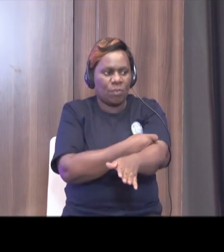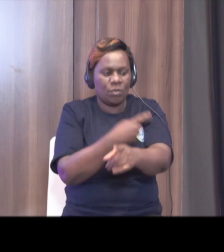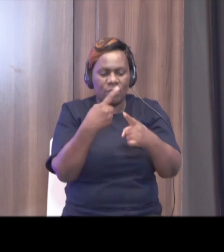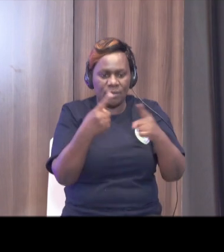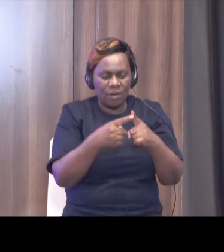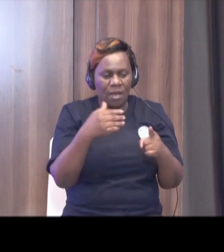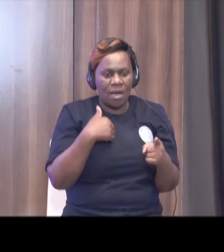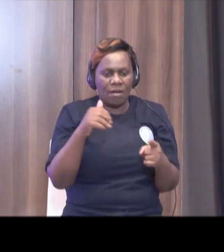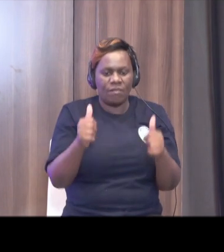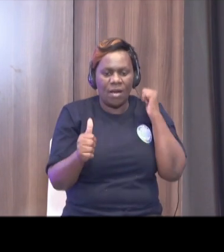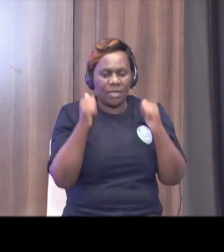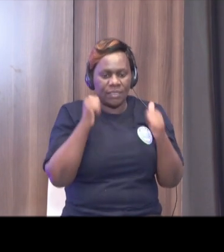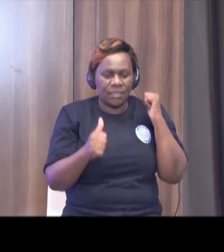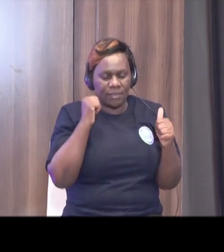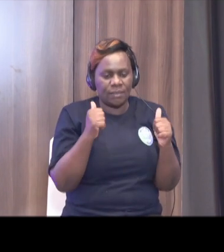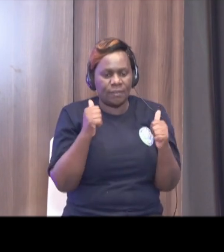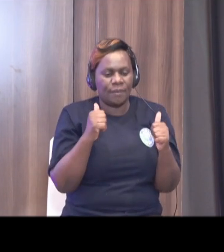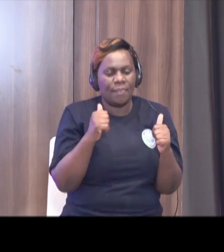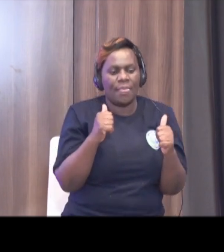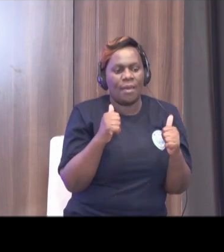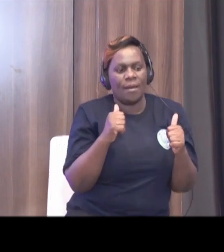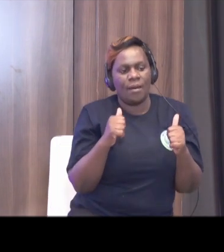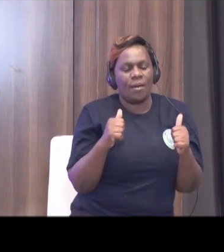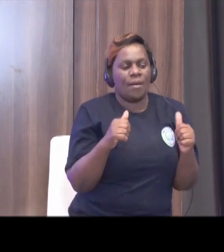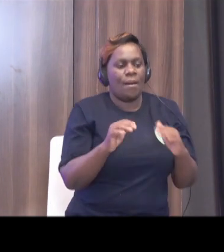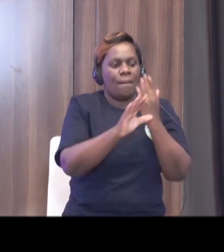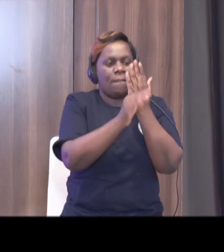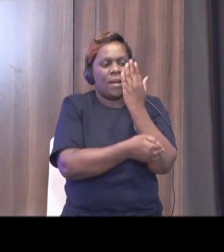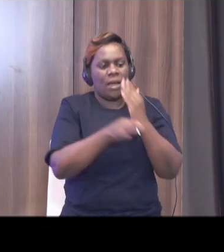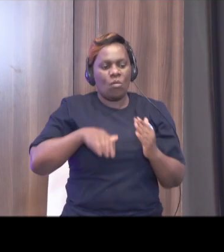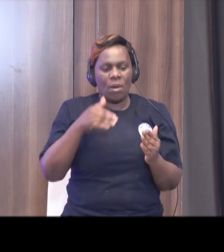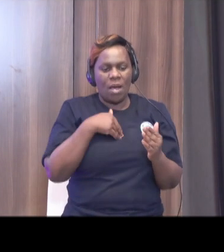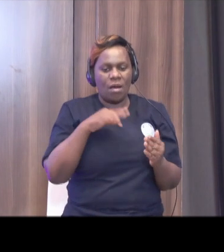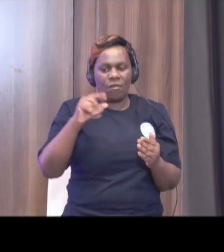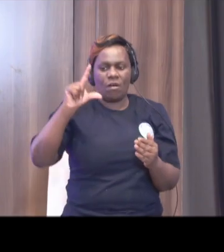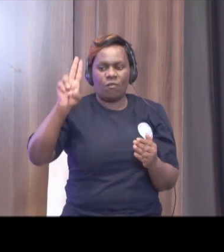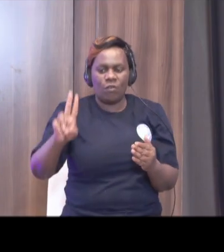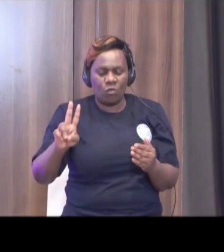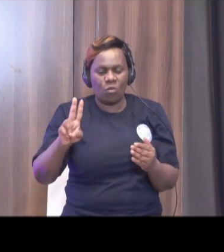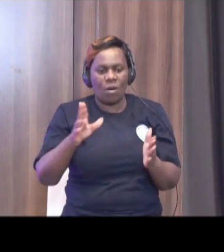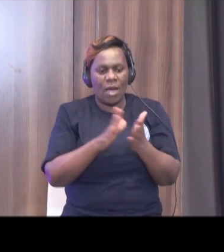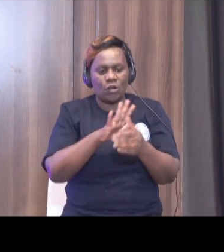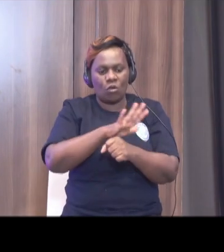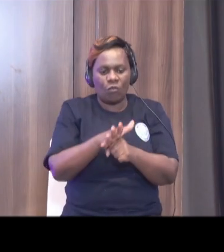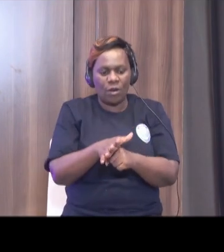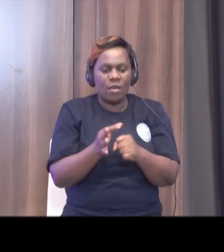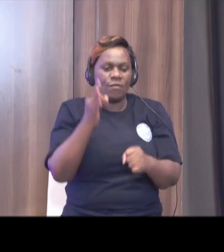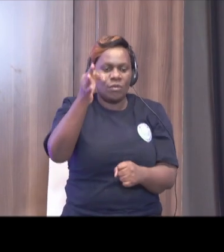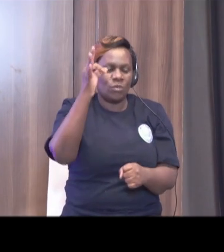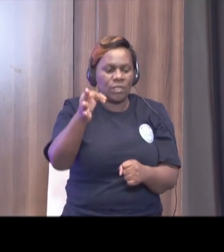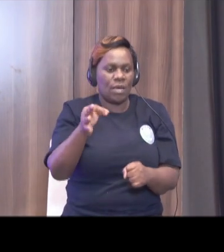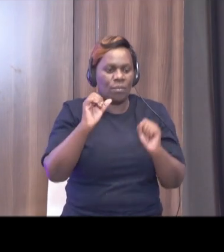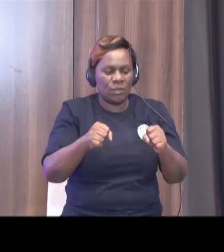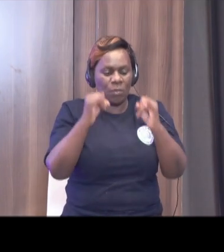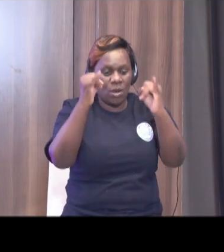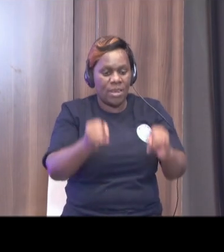we have in Argentina for pregnant women. We have Tdap, flu, and COVID, and why not in the future with